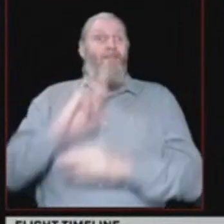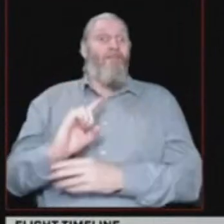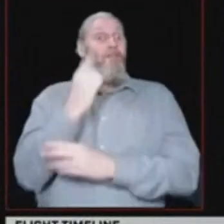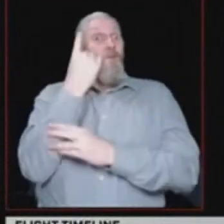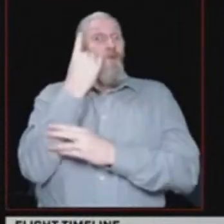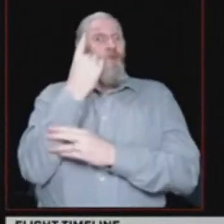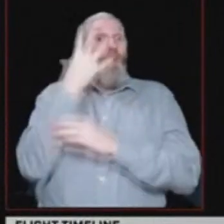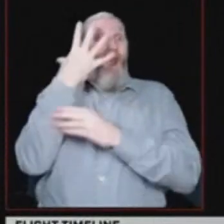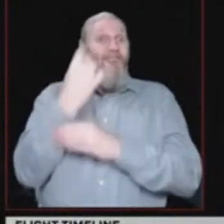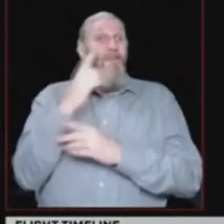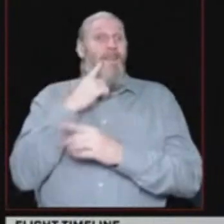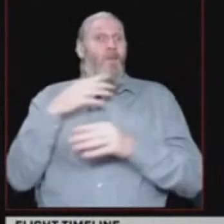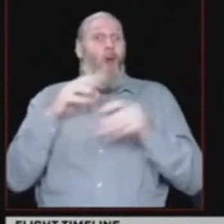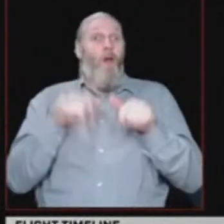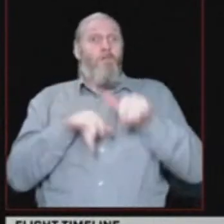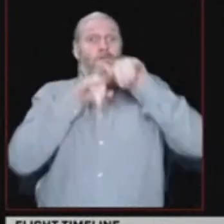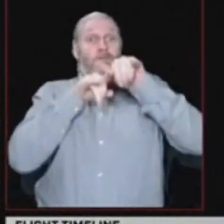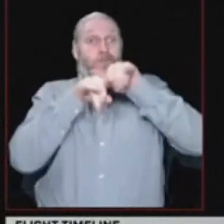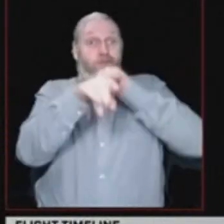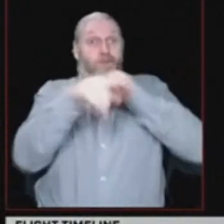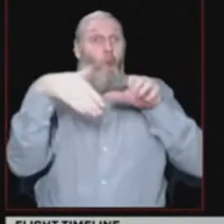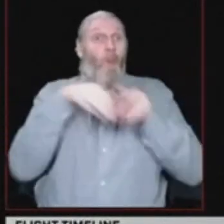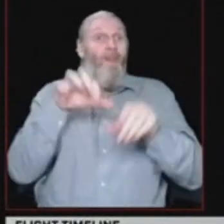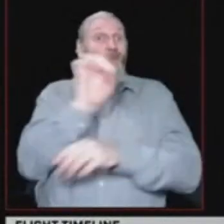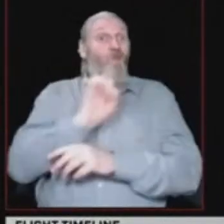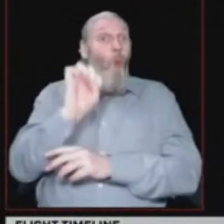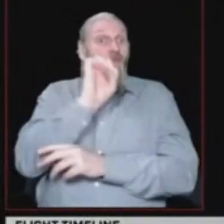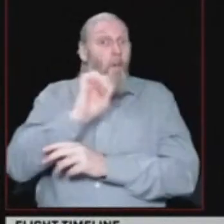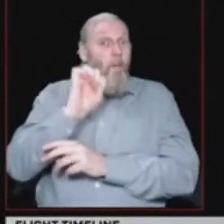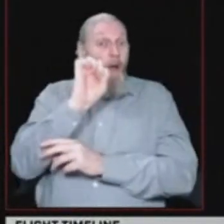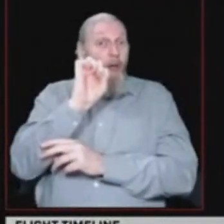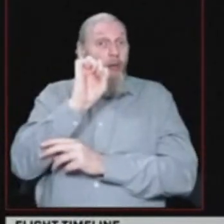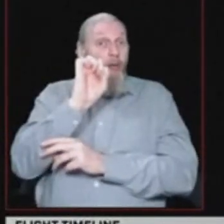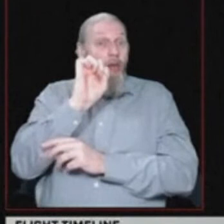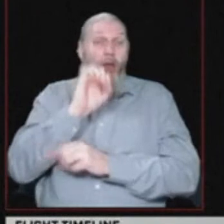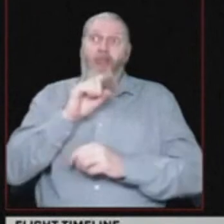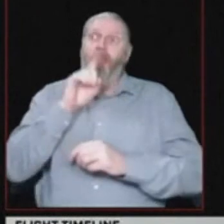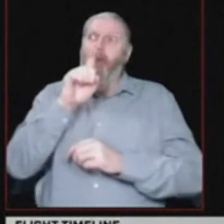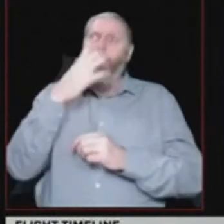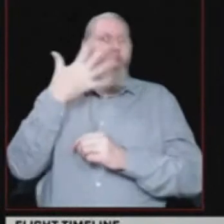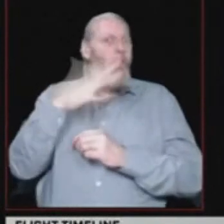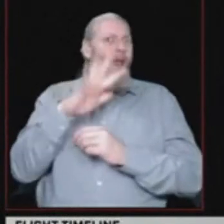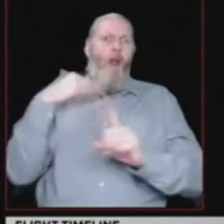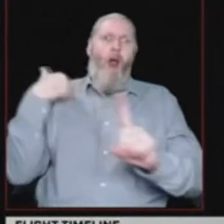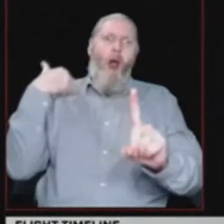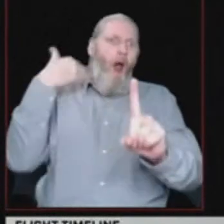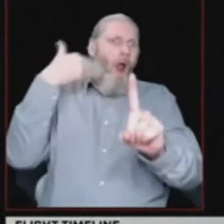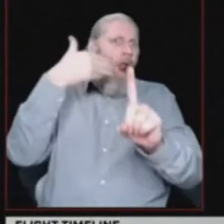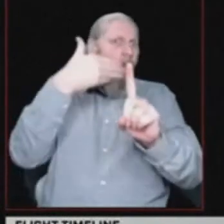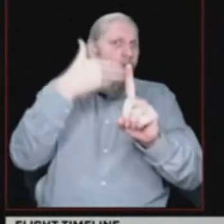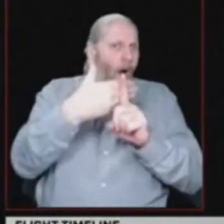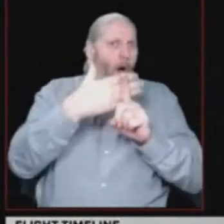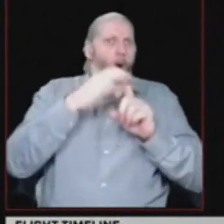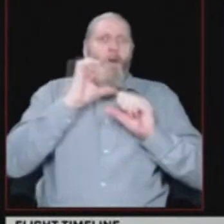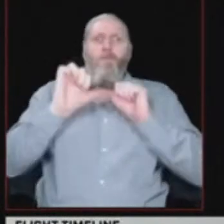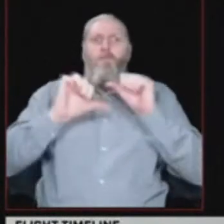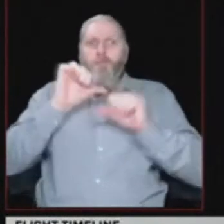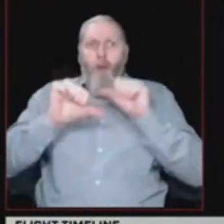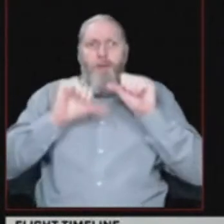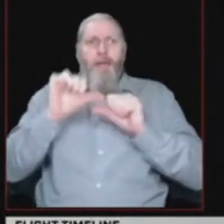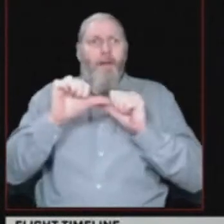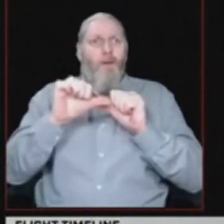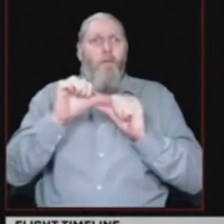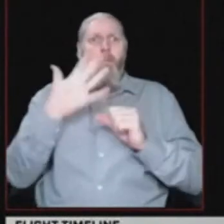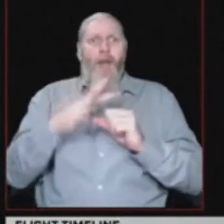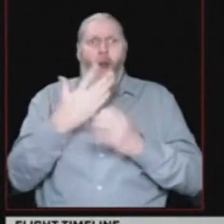European soil, and that's been a long process involving a lot of folks, not just at Virgin, but